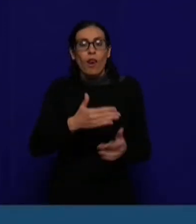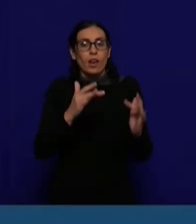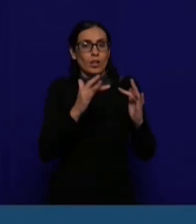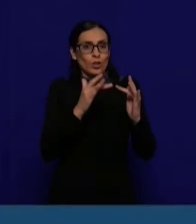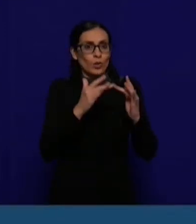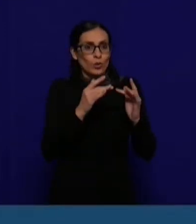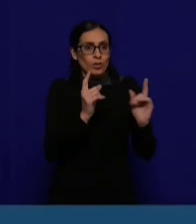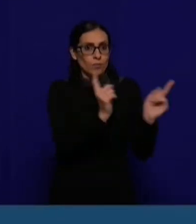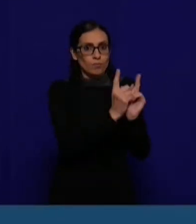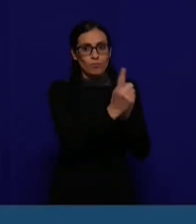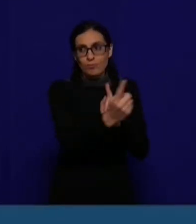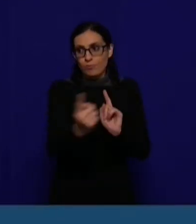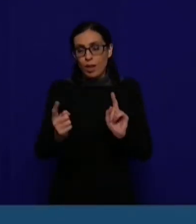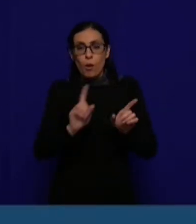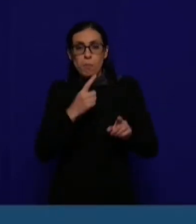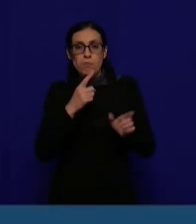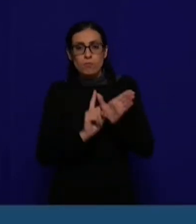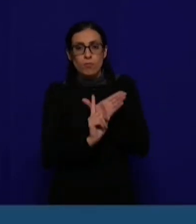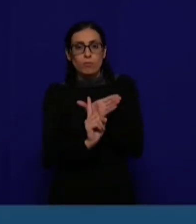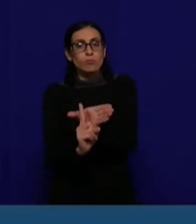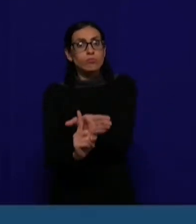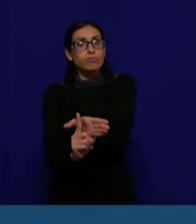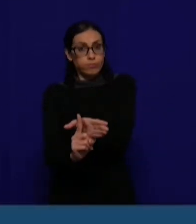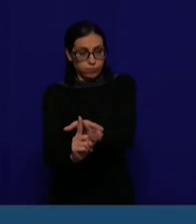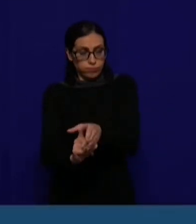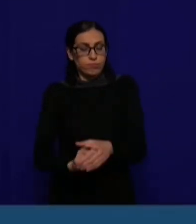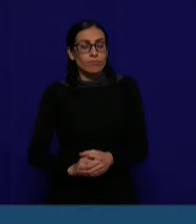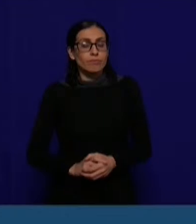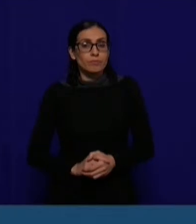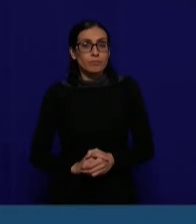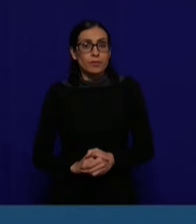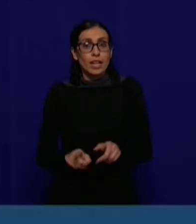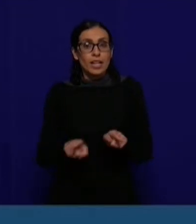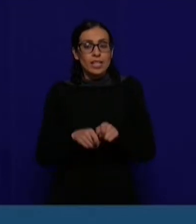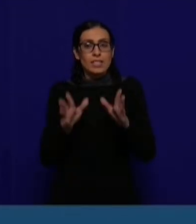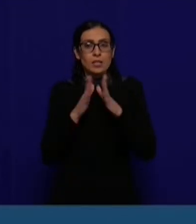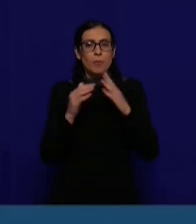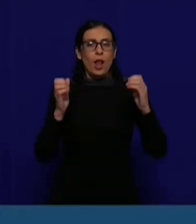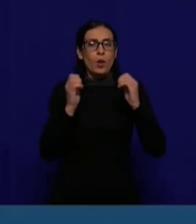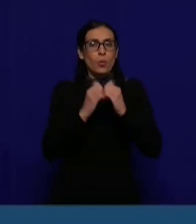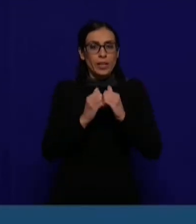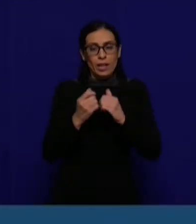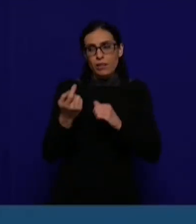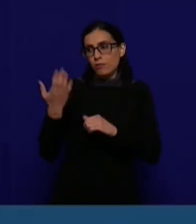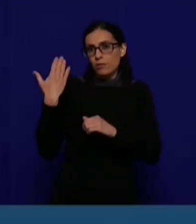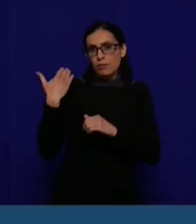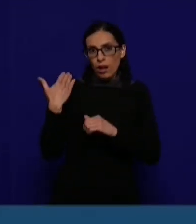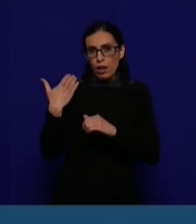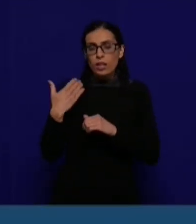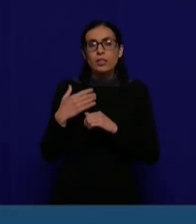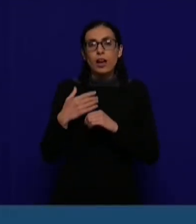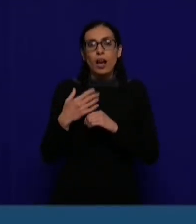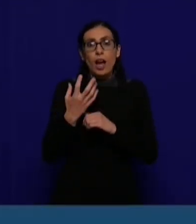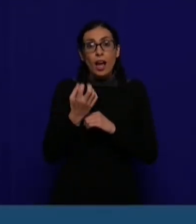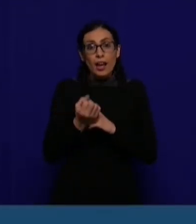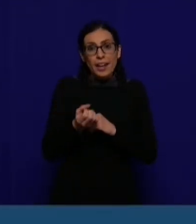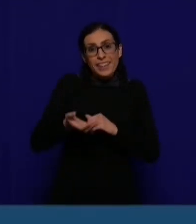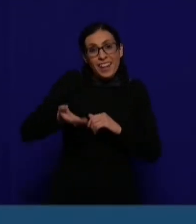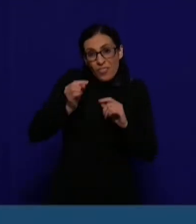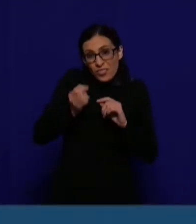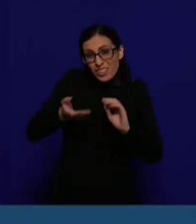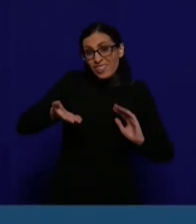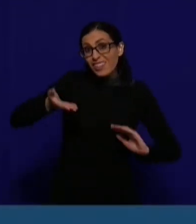ma' dawn il-persuni ġiew eżolati. Bħalma rajtu fil-weekend li għadda kellna każijiet li kienu naqra iktar minn dak li konna qegħdin